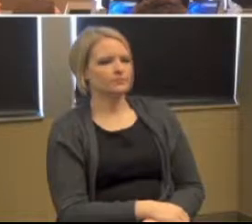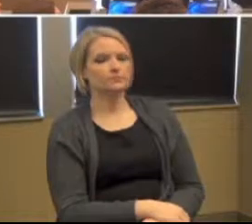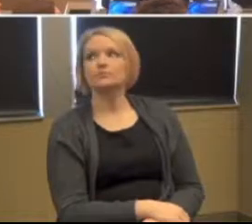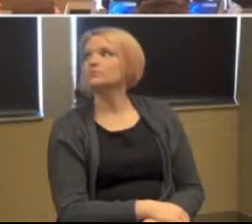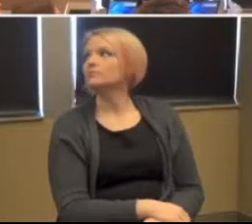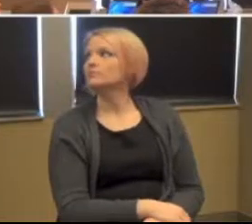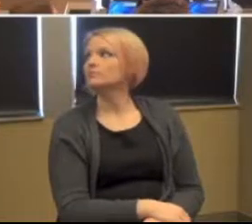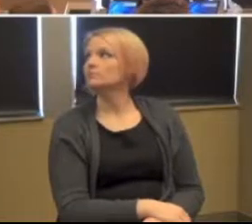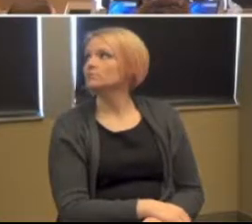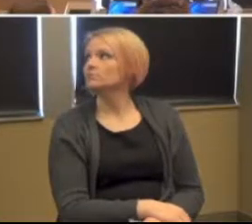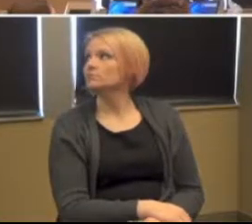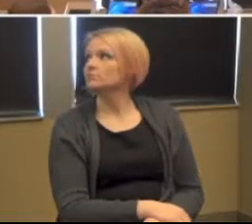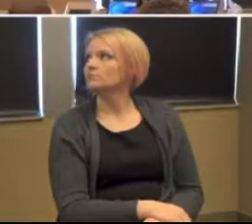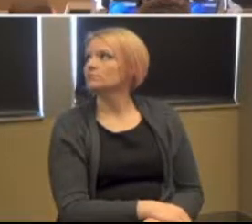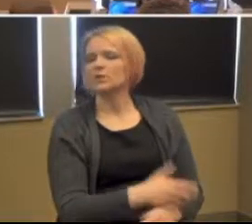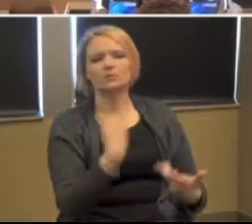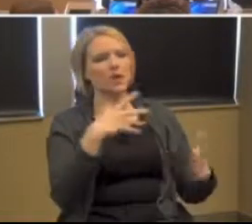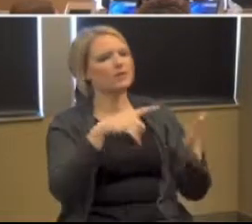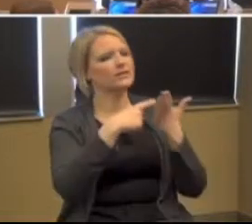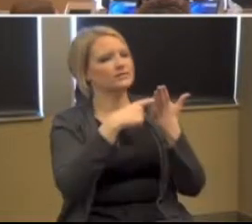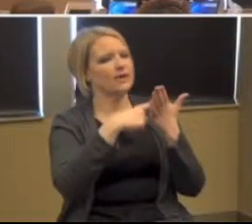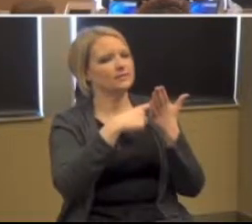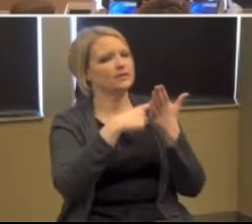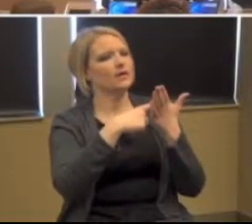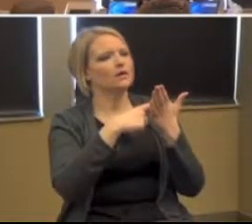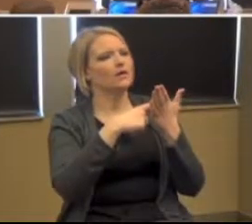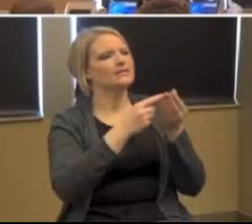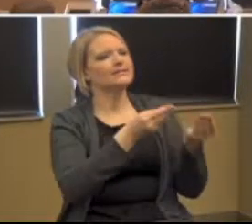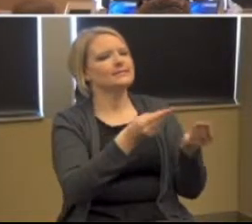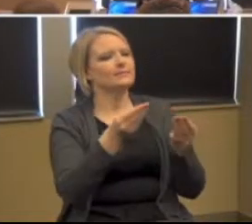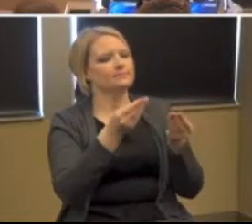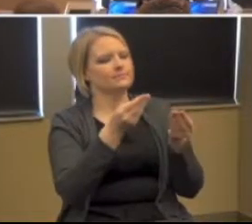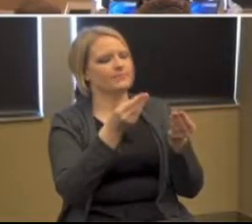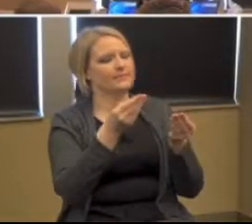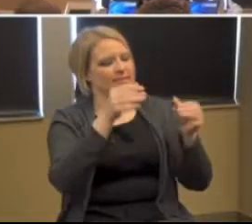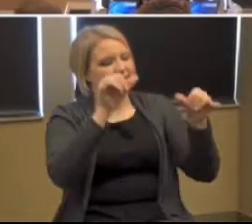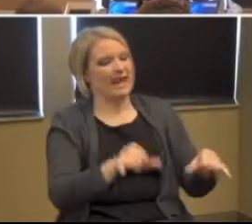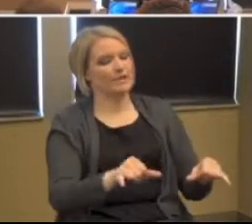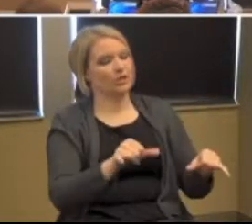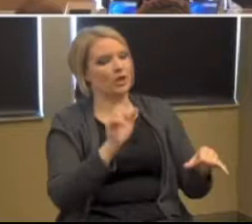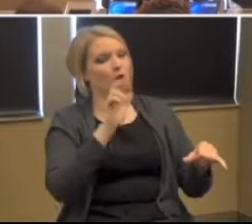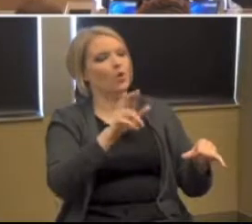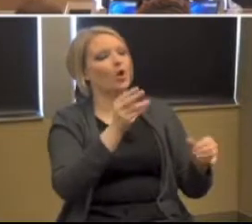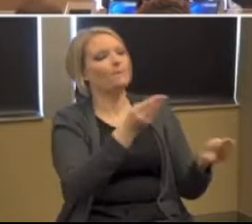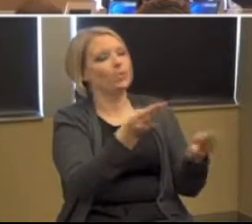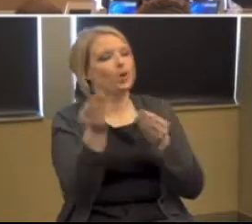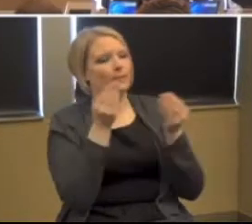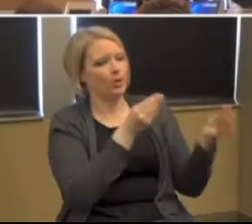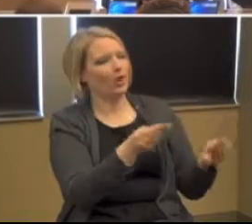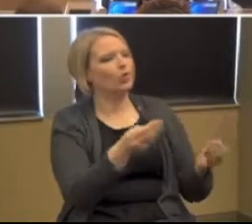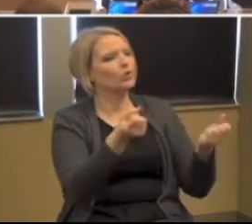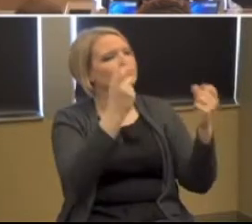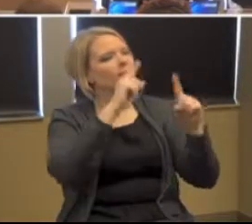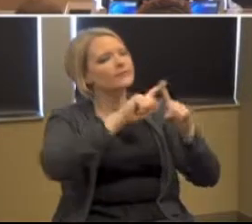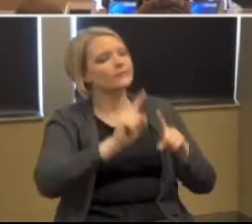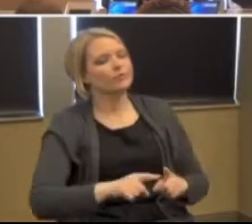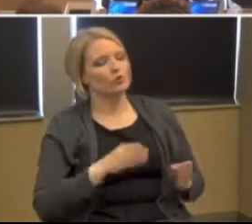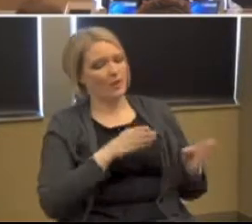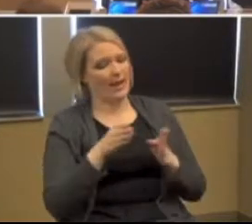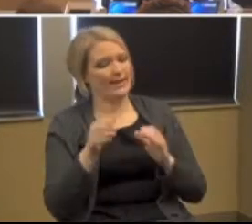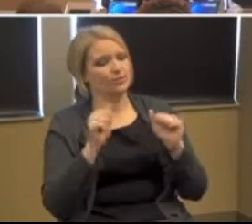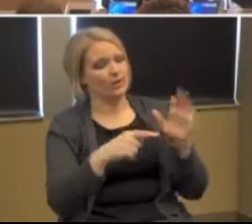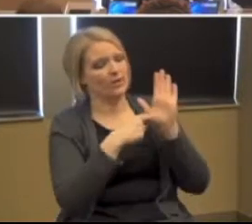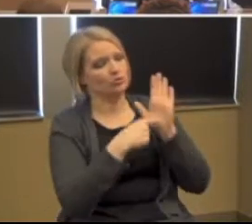And then we have already talked about this, but stationary versus portable in terms of considerations. So there's lots of different ways that you